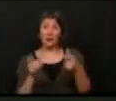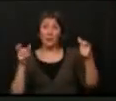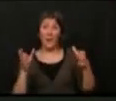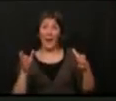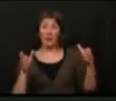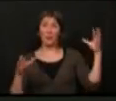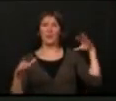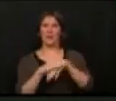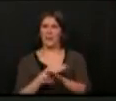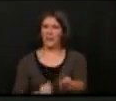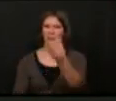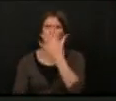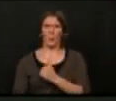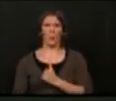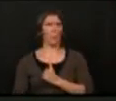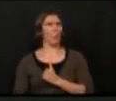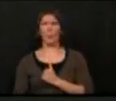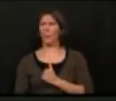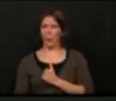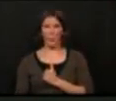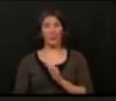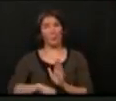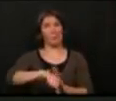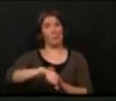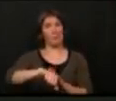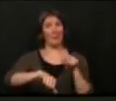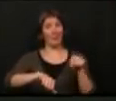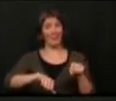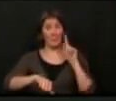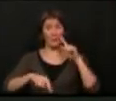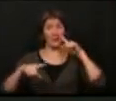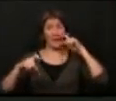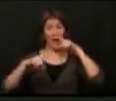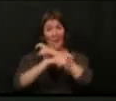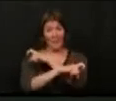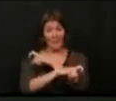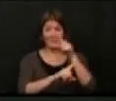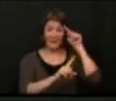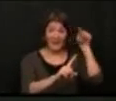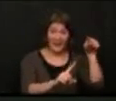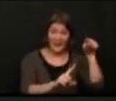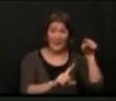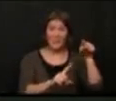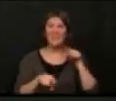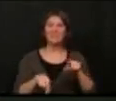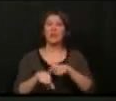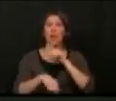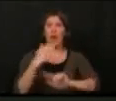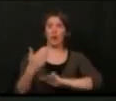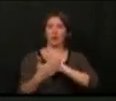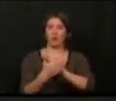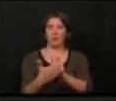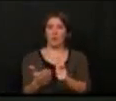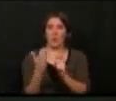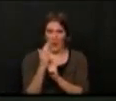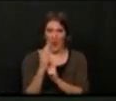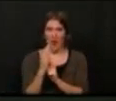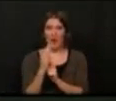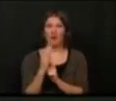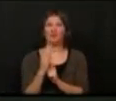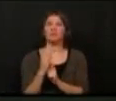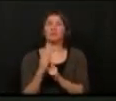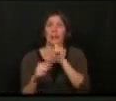that he's going to be inundated. We have to recognize that this is a long-term project that requires long-term